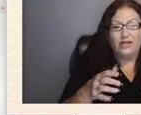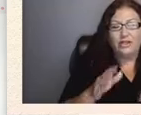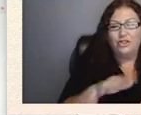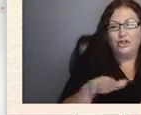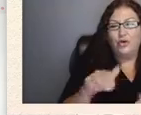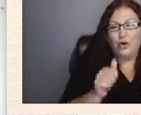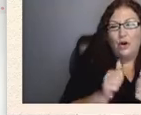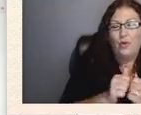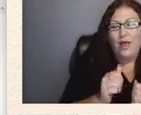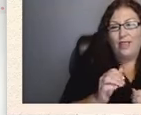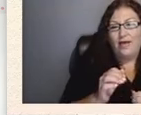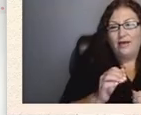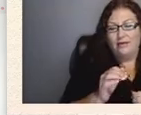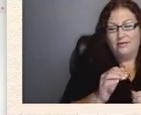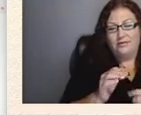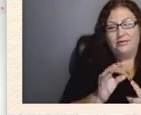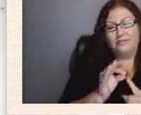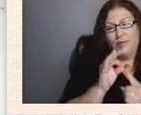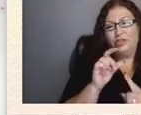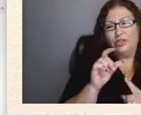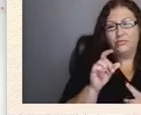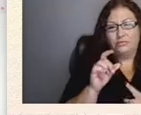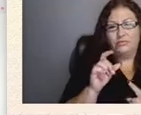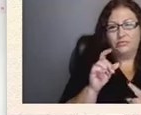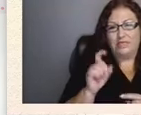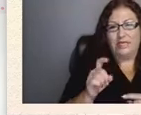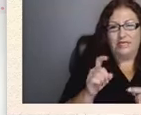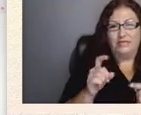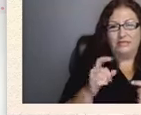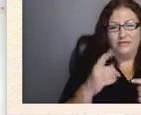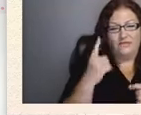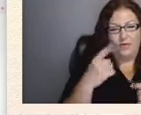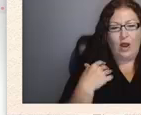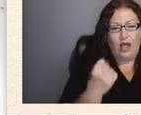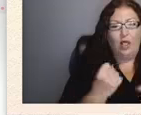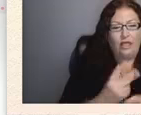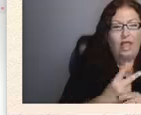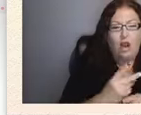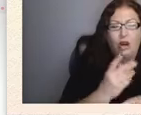the FFLN is working hard to improve services for them.